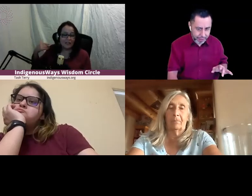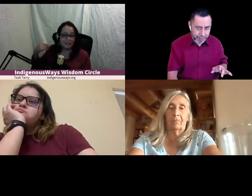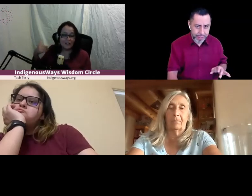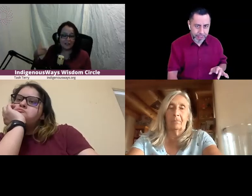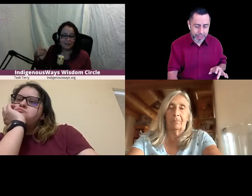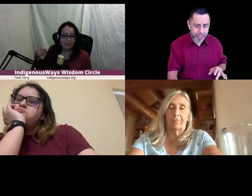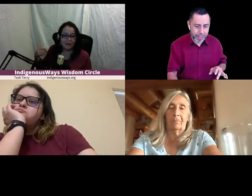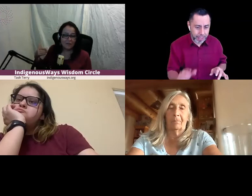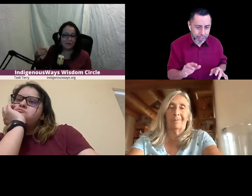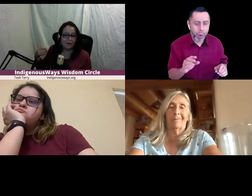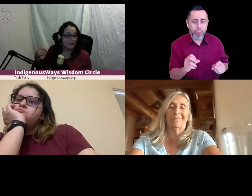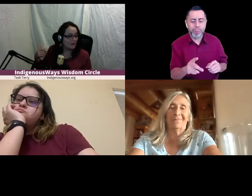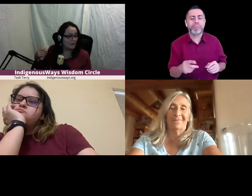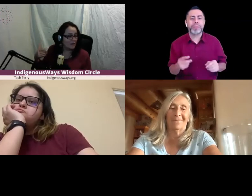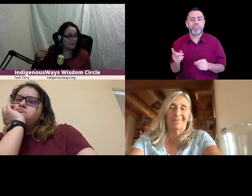I'd like to ask,